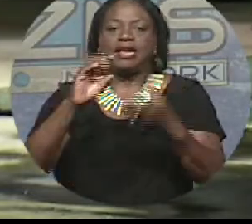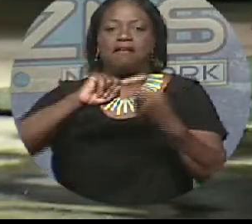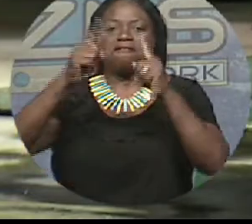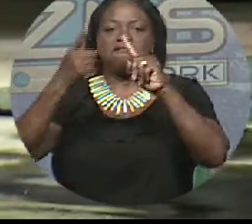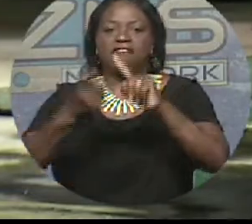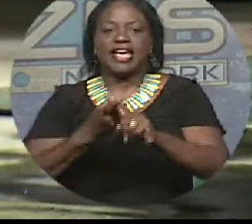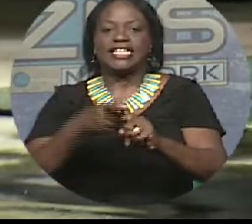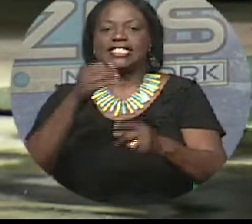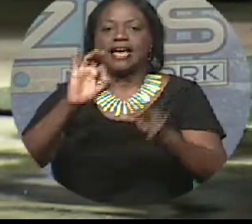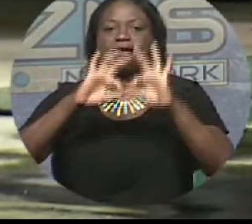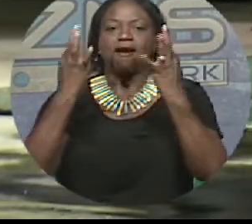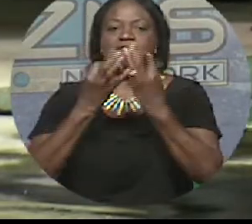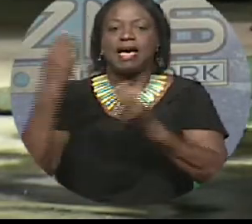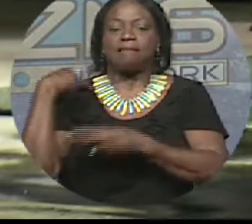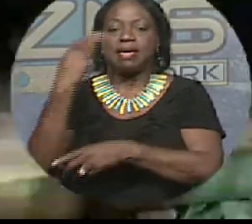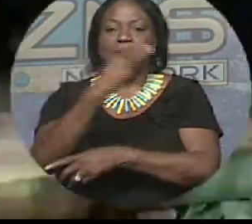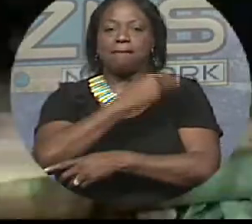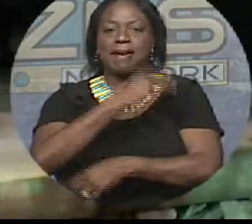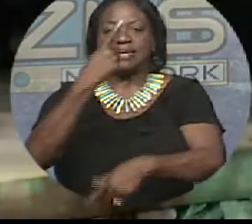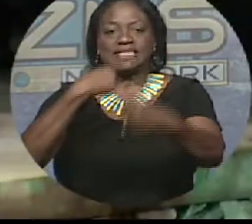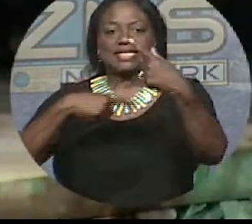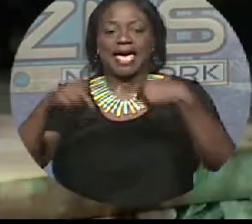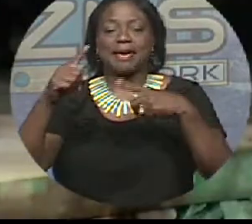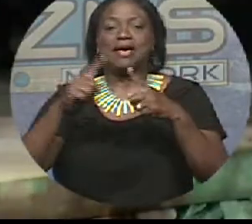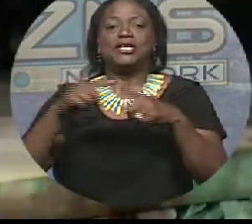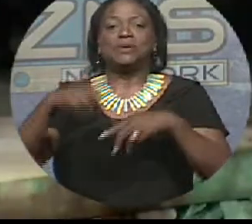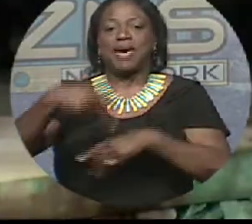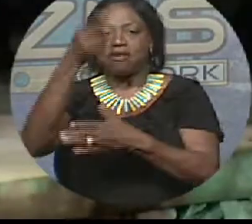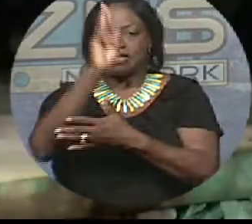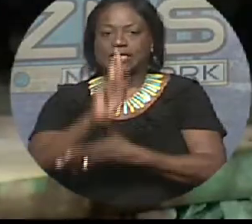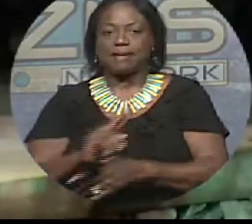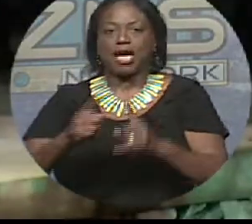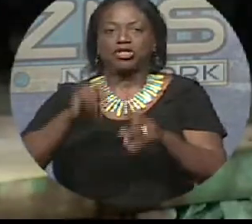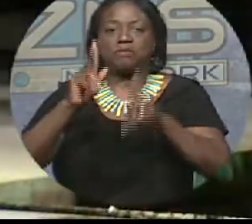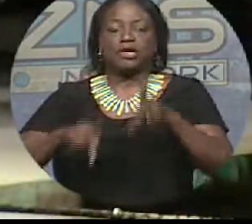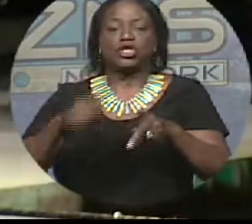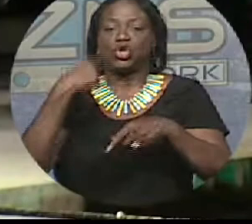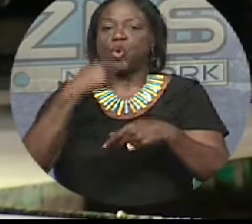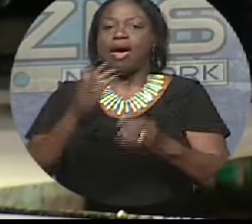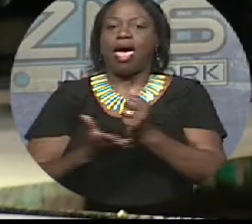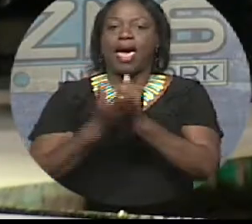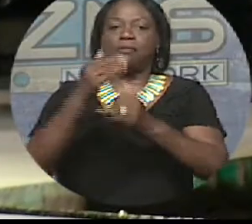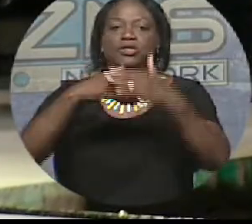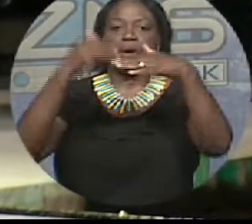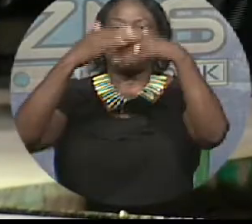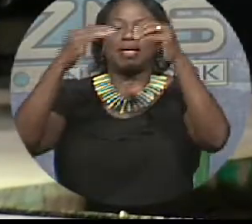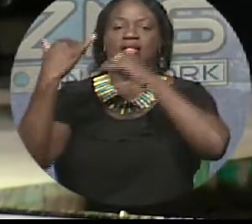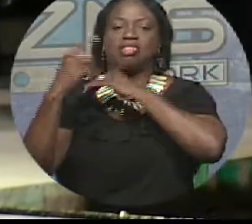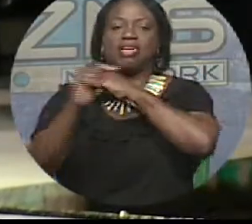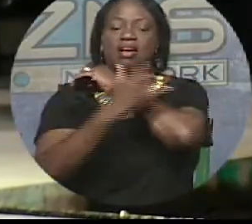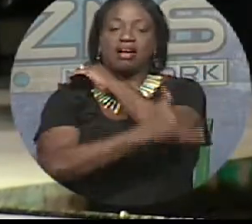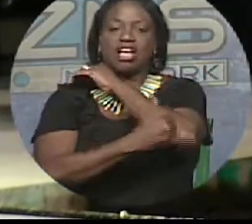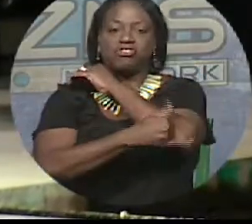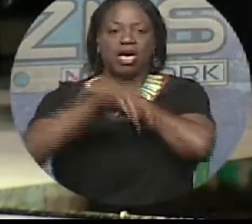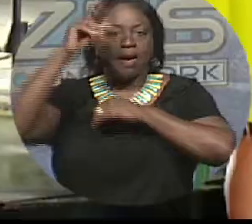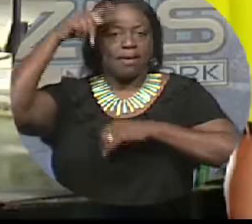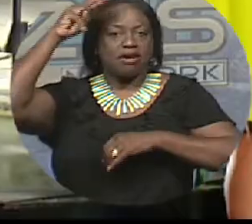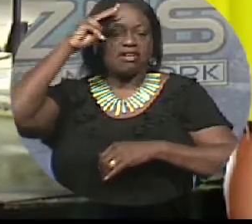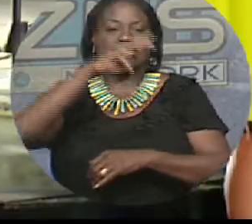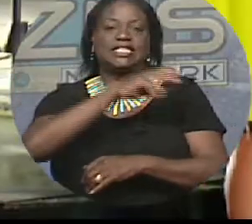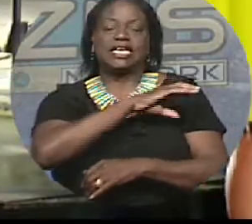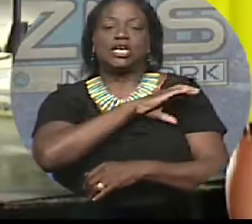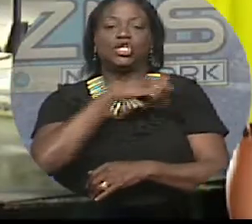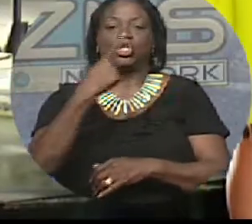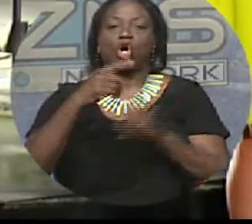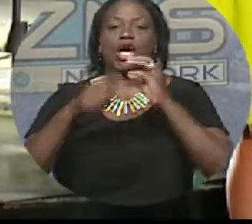members gathered to pay homage to those that have helped build this country. Prime Minister, the Right Honorable Perry Christie, spoke about the invaluable